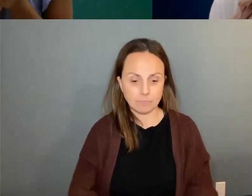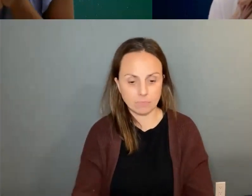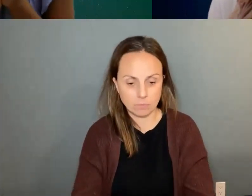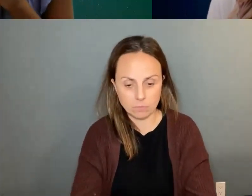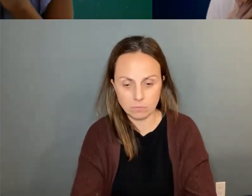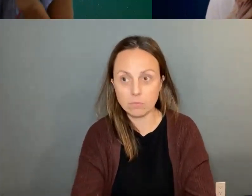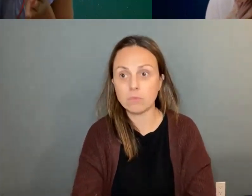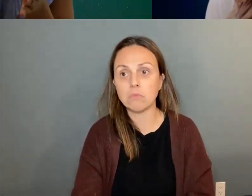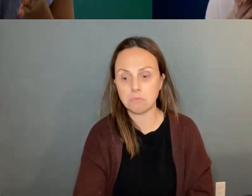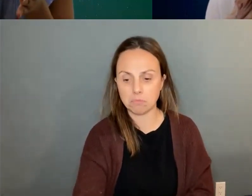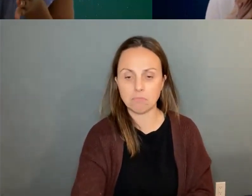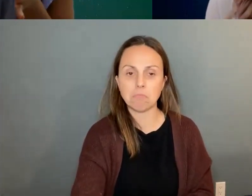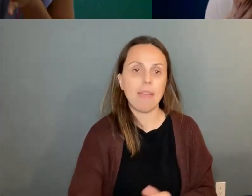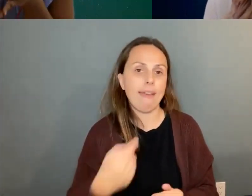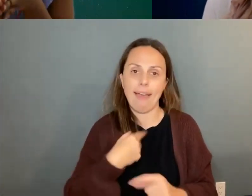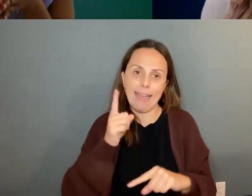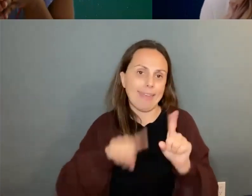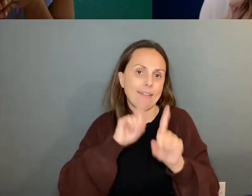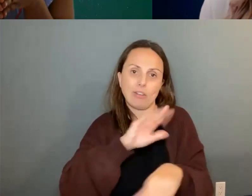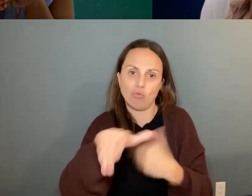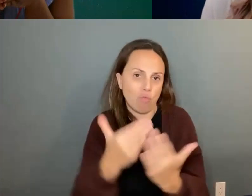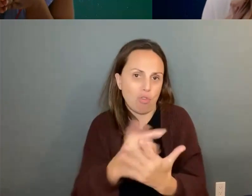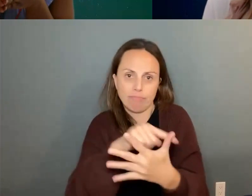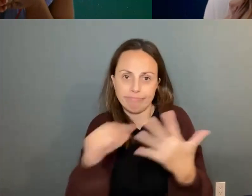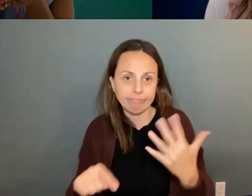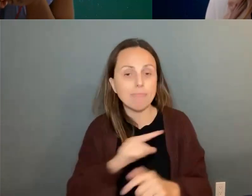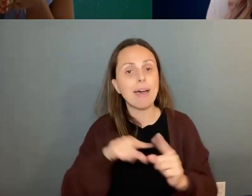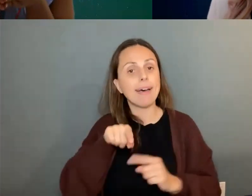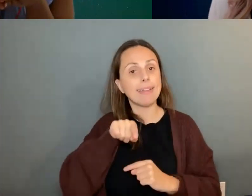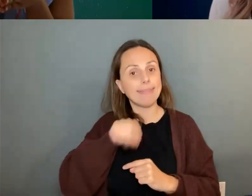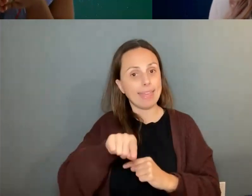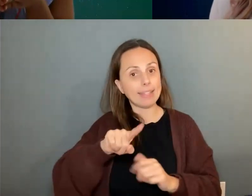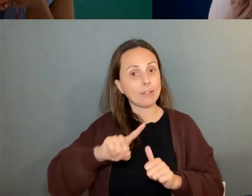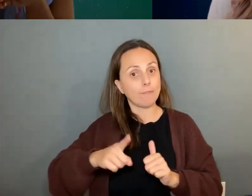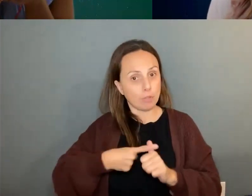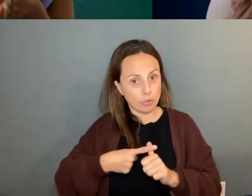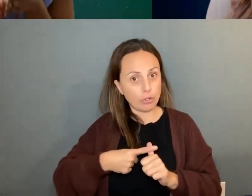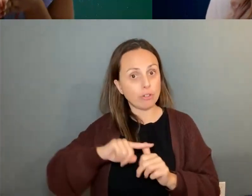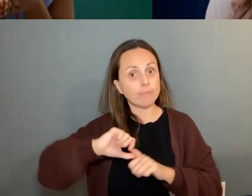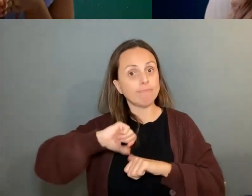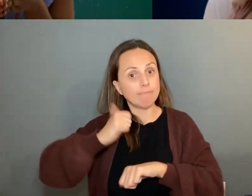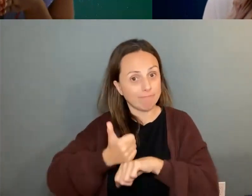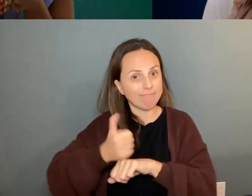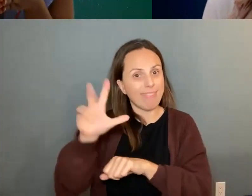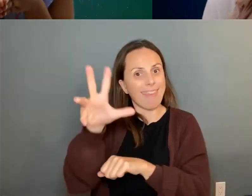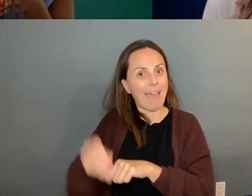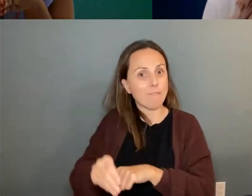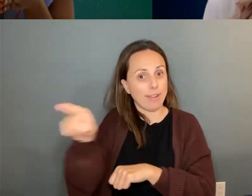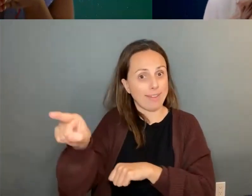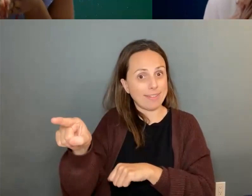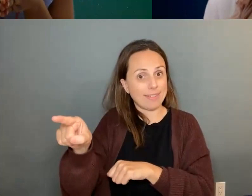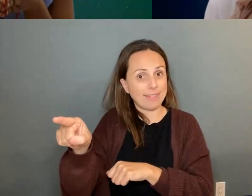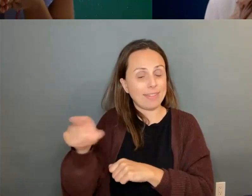So I can't speak to all of that. Like I said, this was originally done in Africa. And to